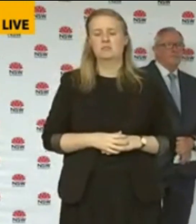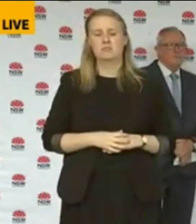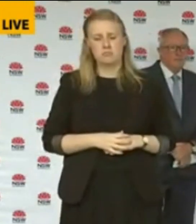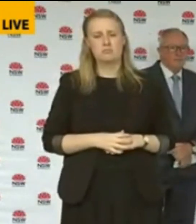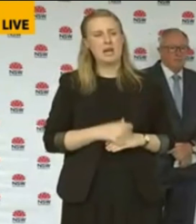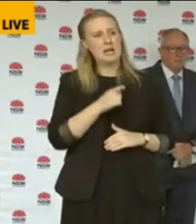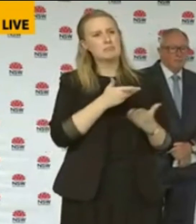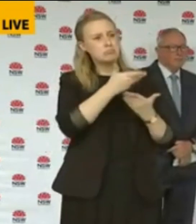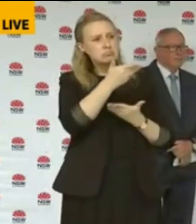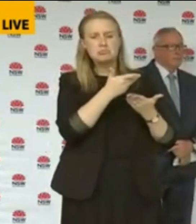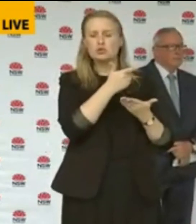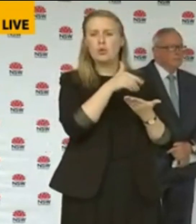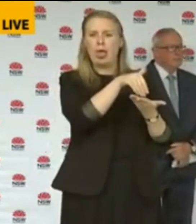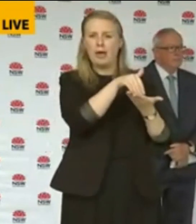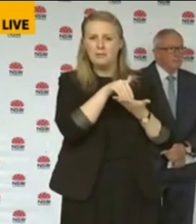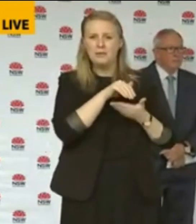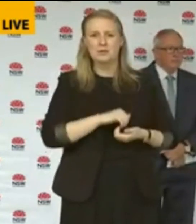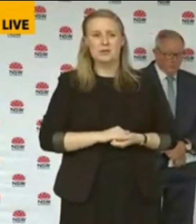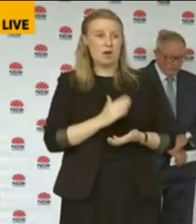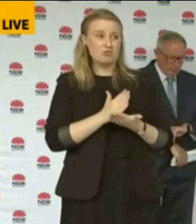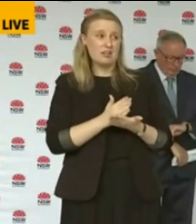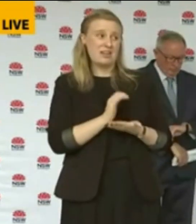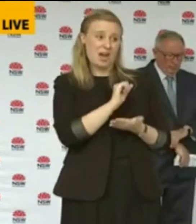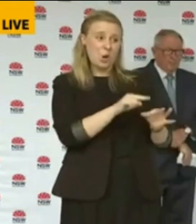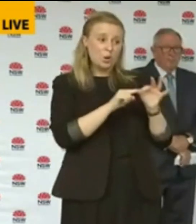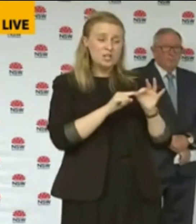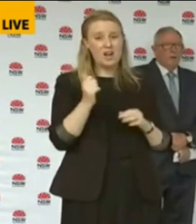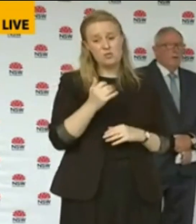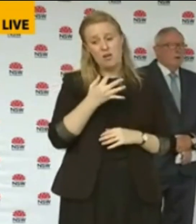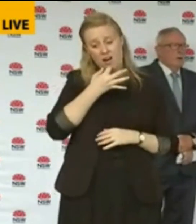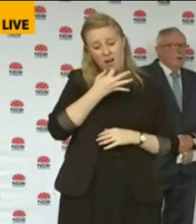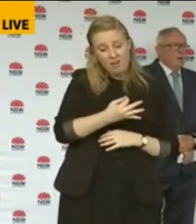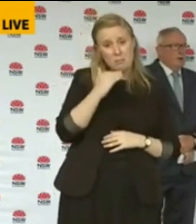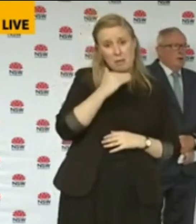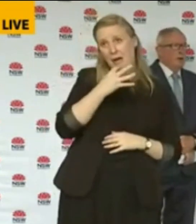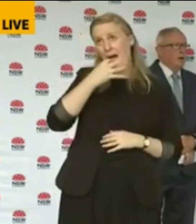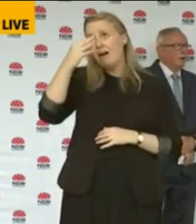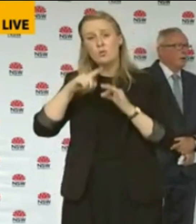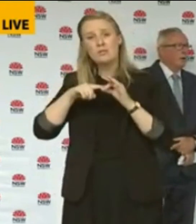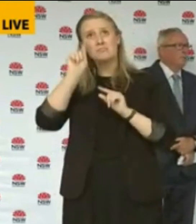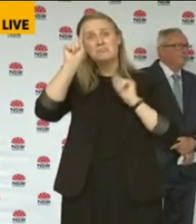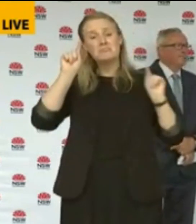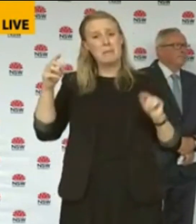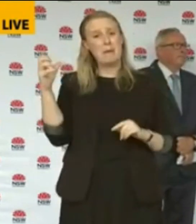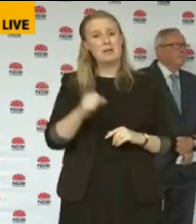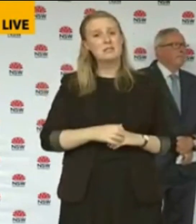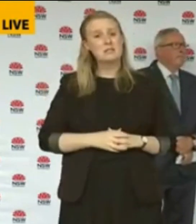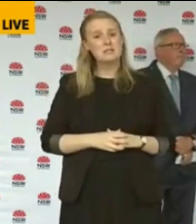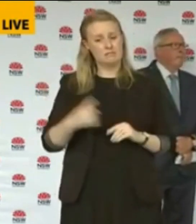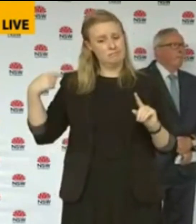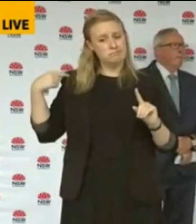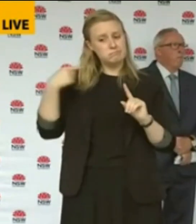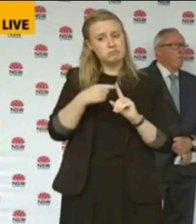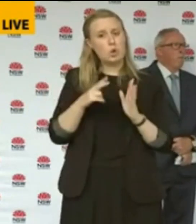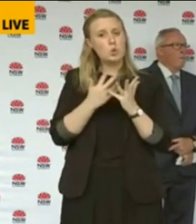team. But the reality, those are the questions that you have got to ask those other premiers and those other states. New South Wales has always led in this space, have